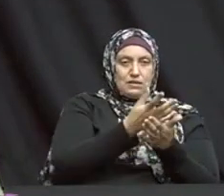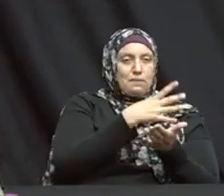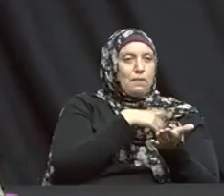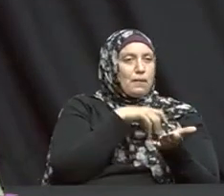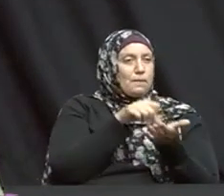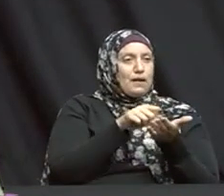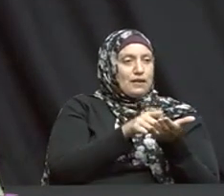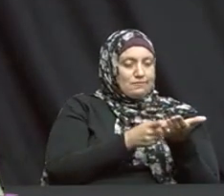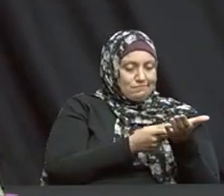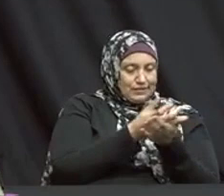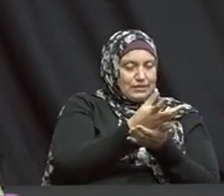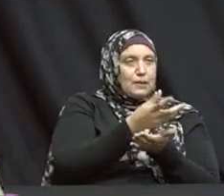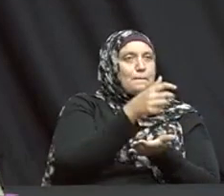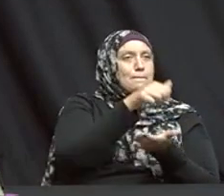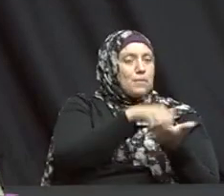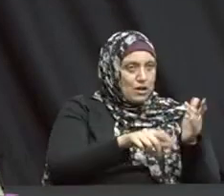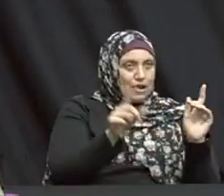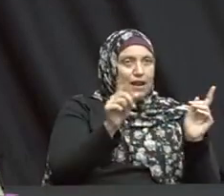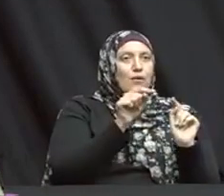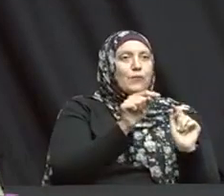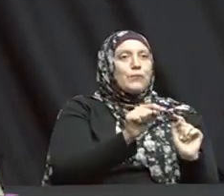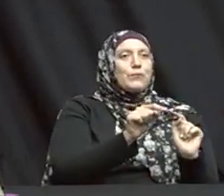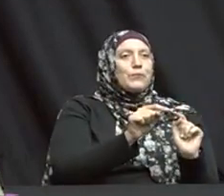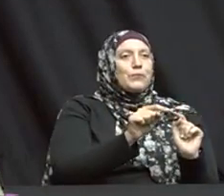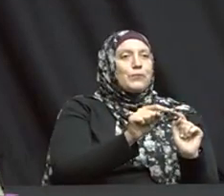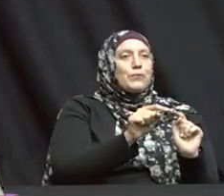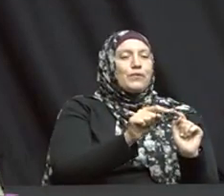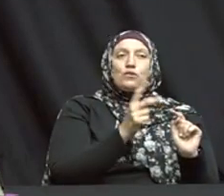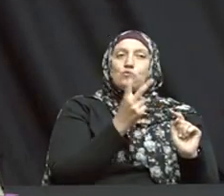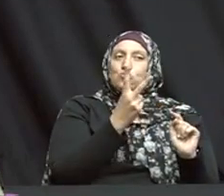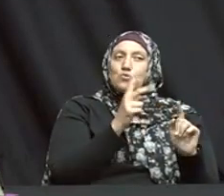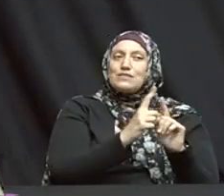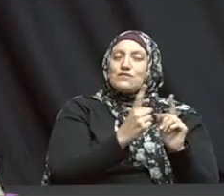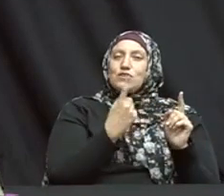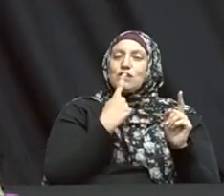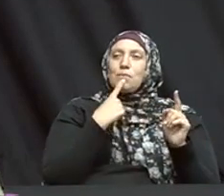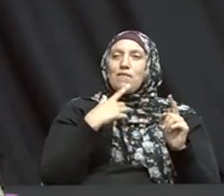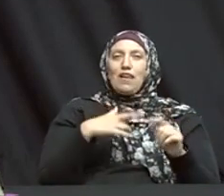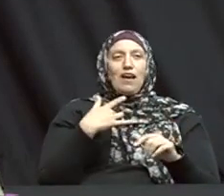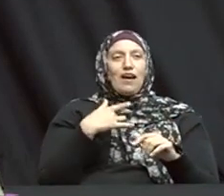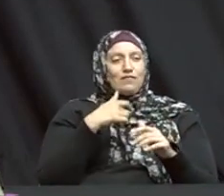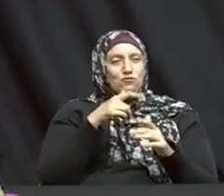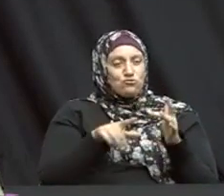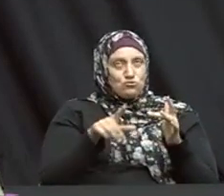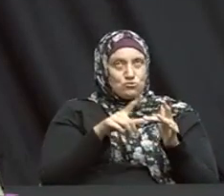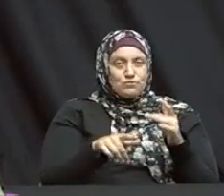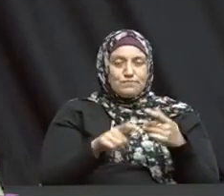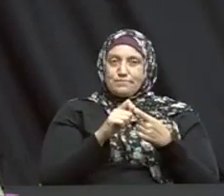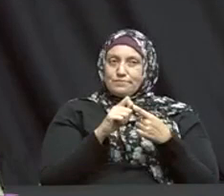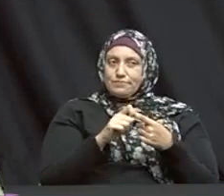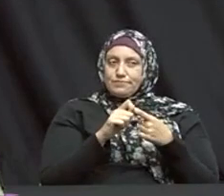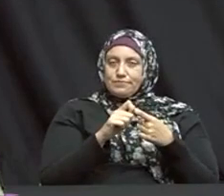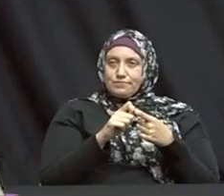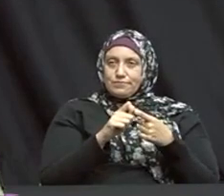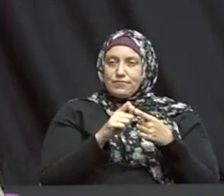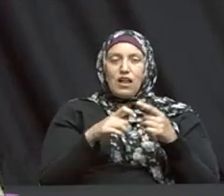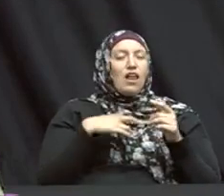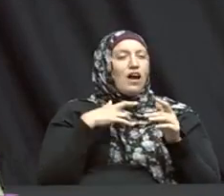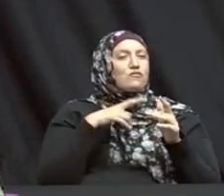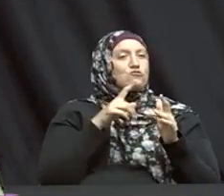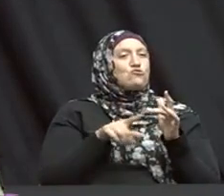There are two types of life insurance policies. There are policies whereby you specify who the